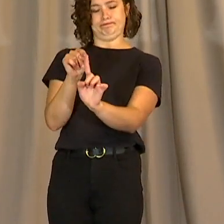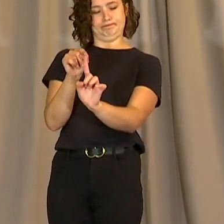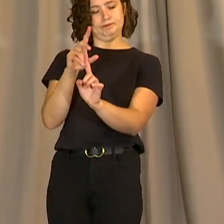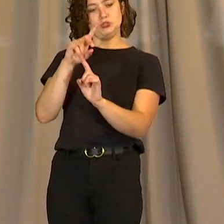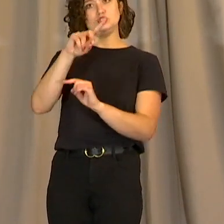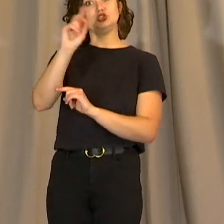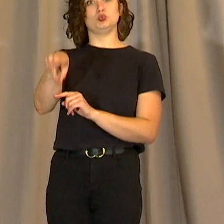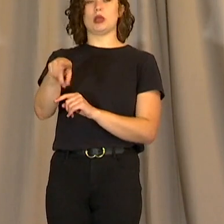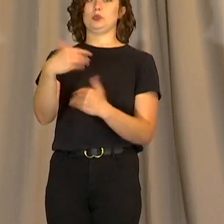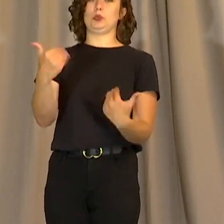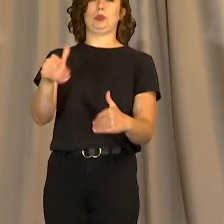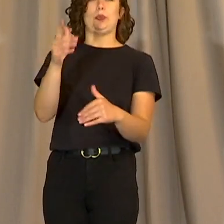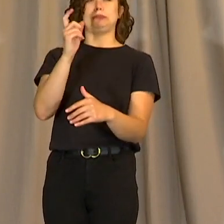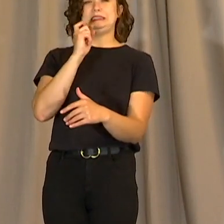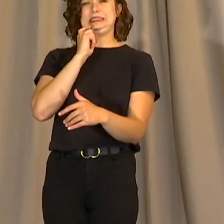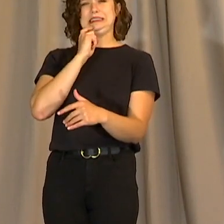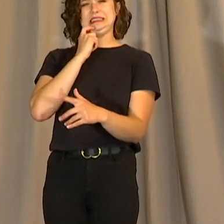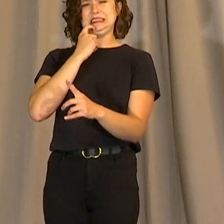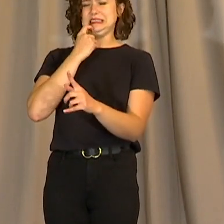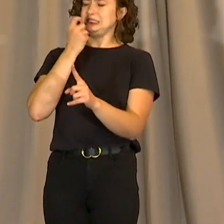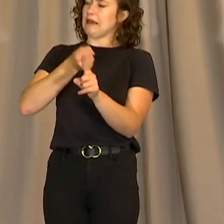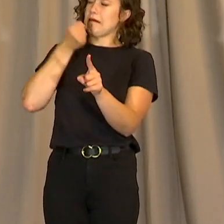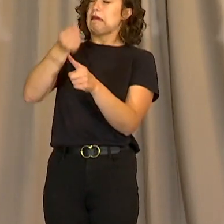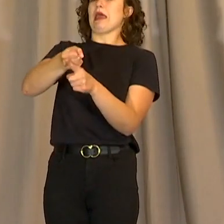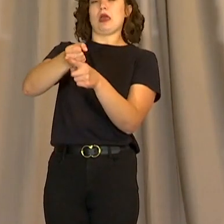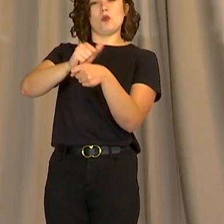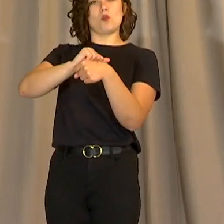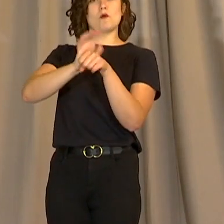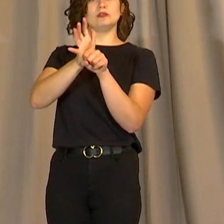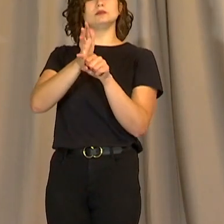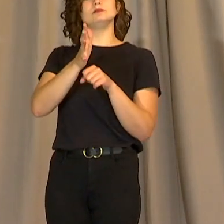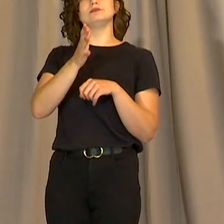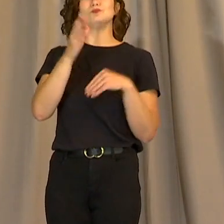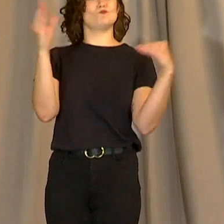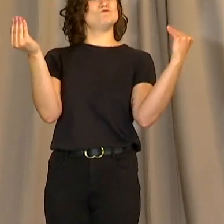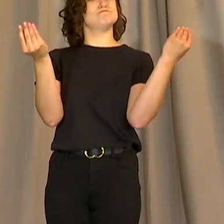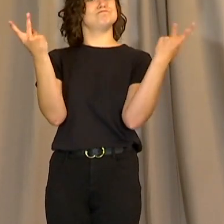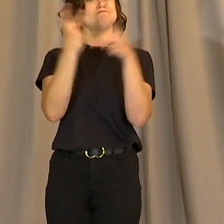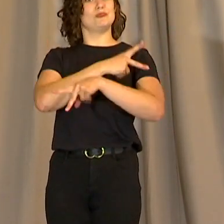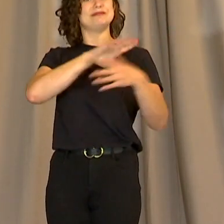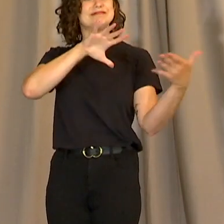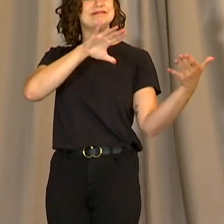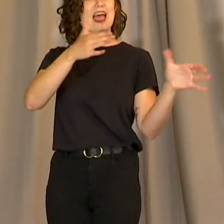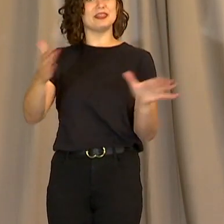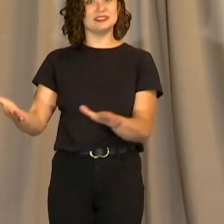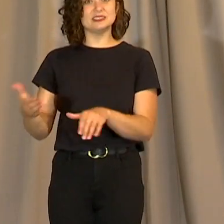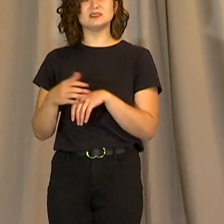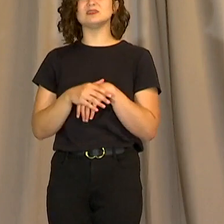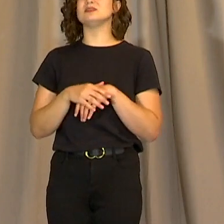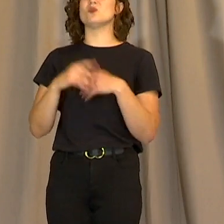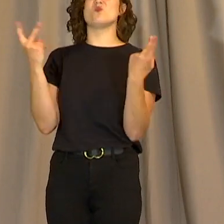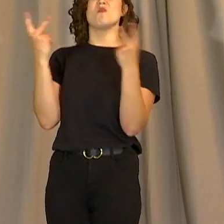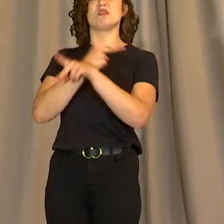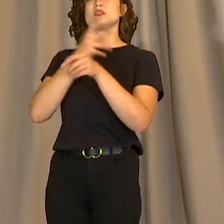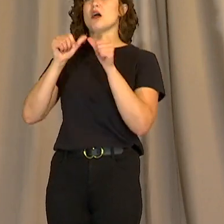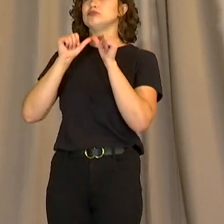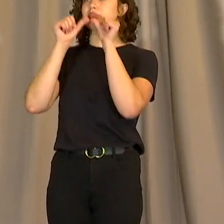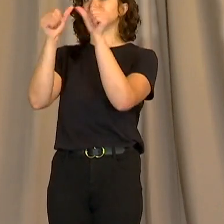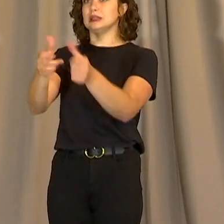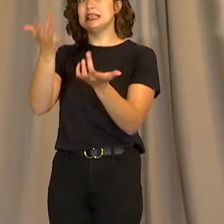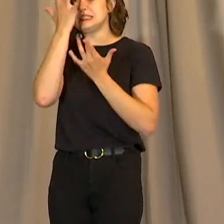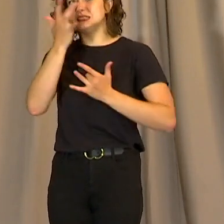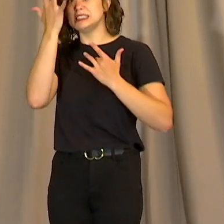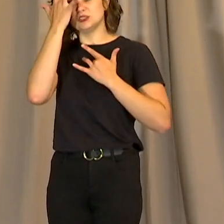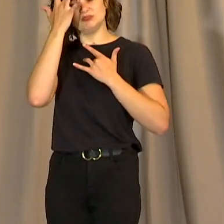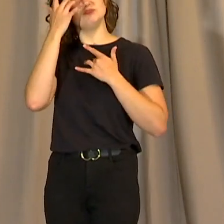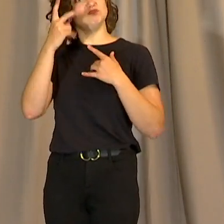inequitably hit with COVID. We saw more deaths. We saw more prolonged illness in Detroit because